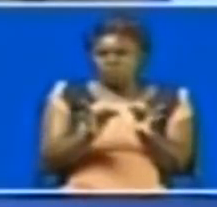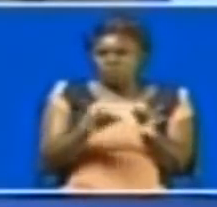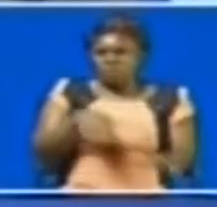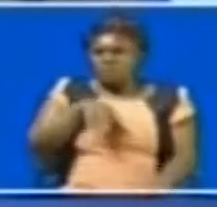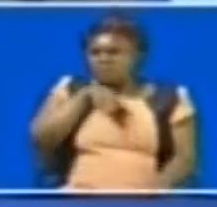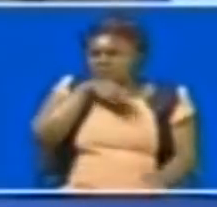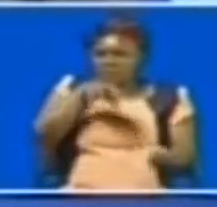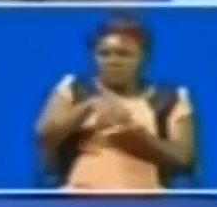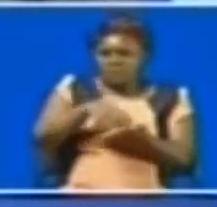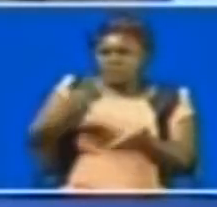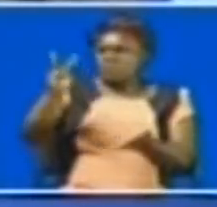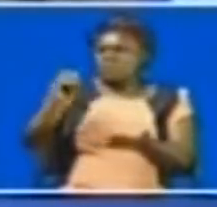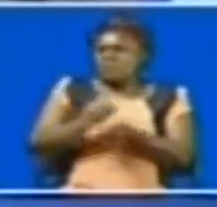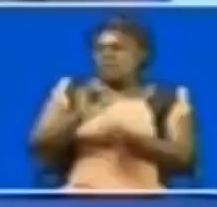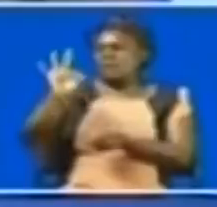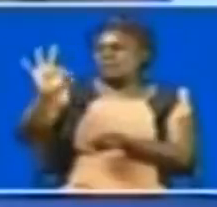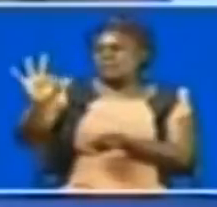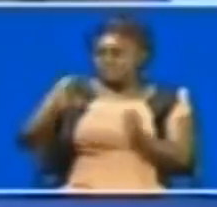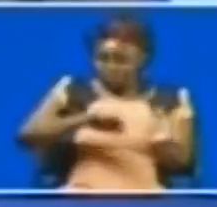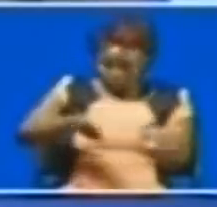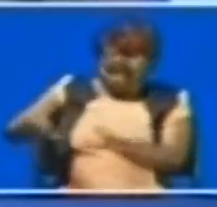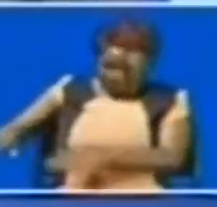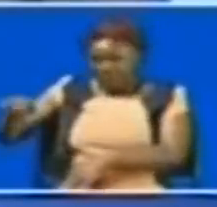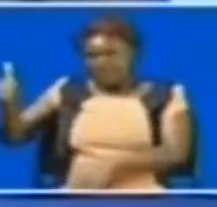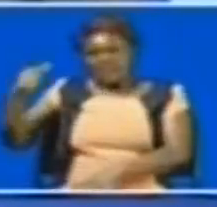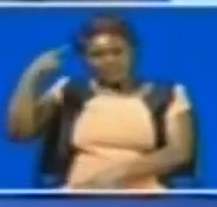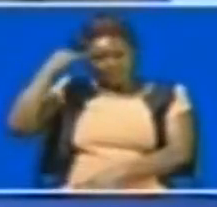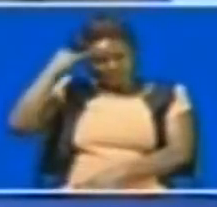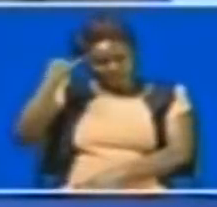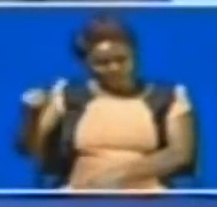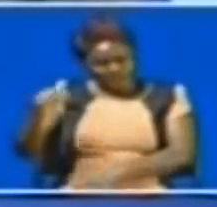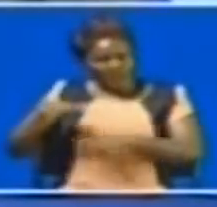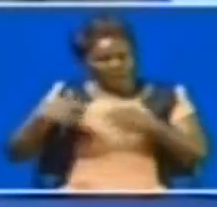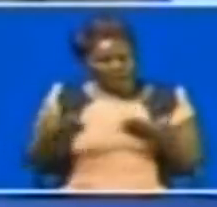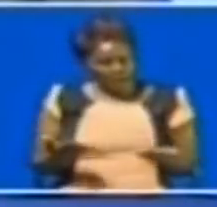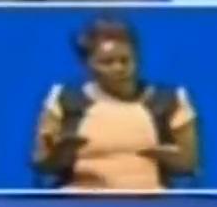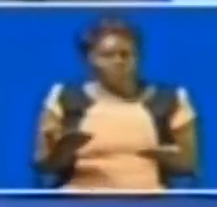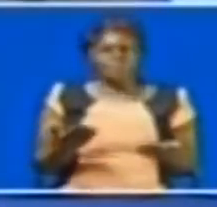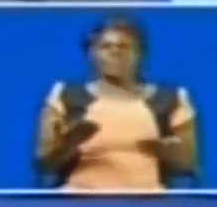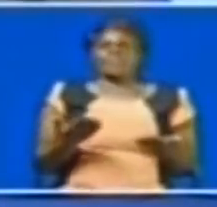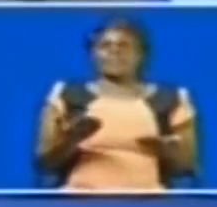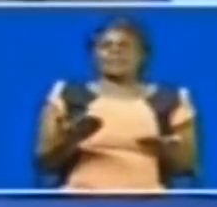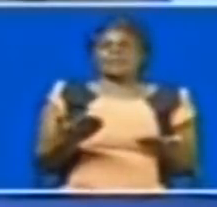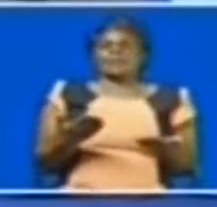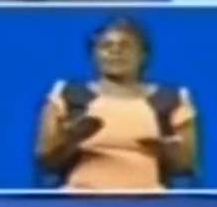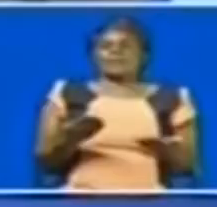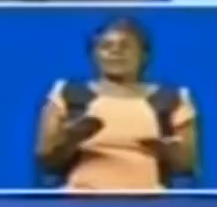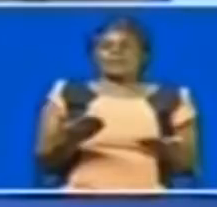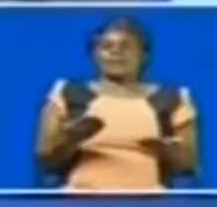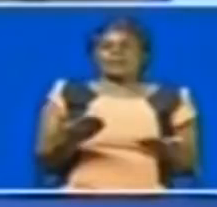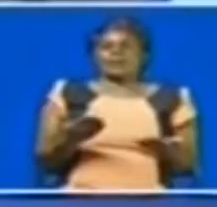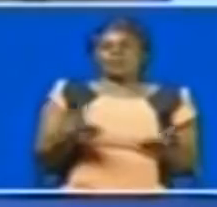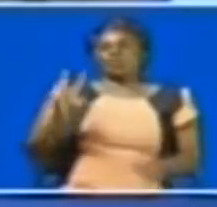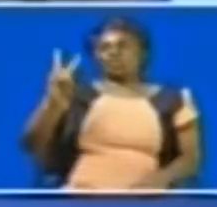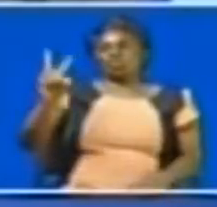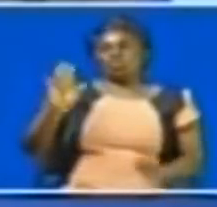the Raila Odinga case in 2013. Mm-hmm. Then there was another school of thought that said, based on that decision,